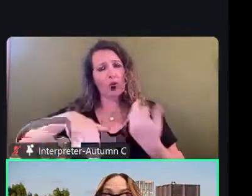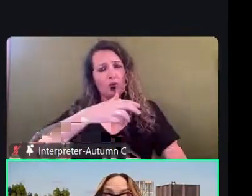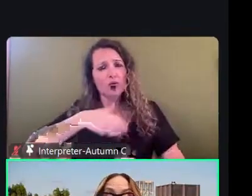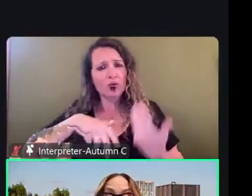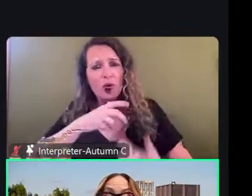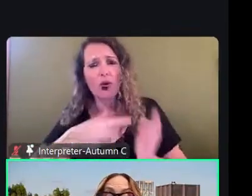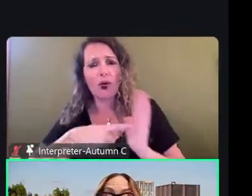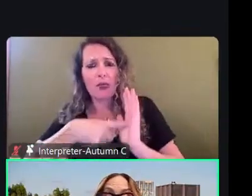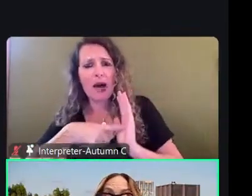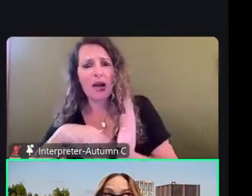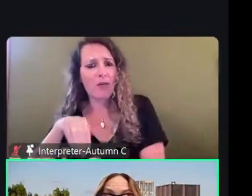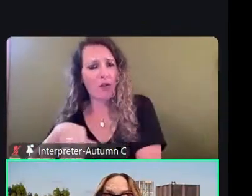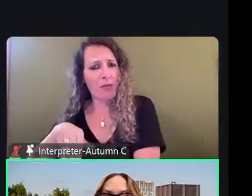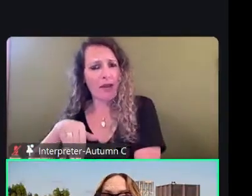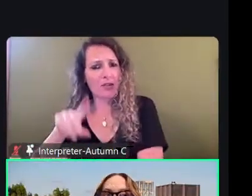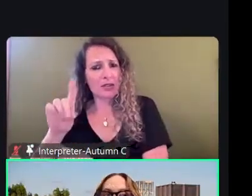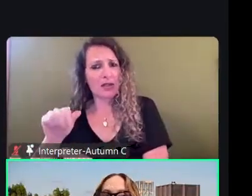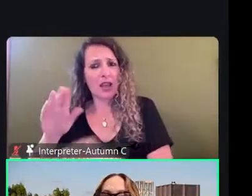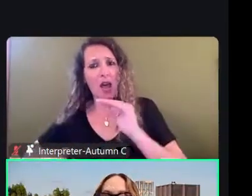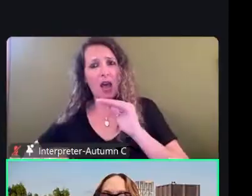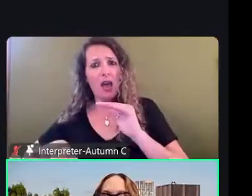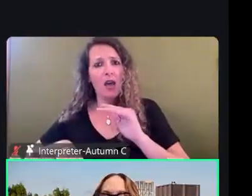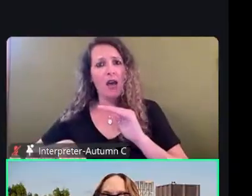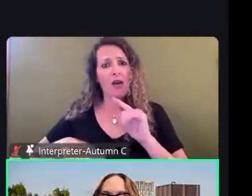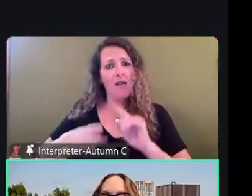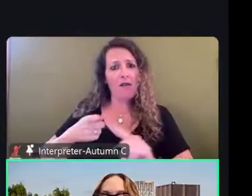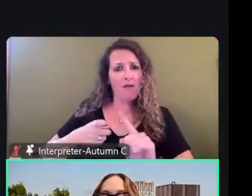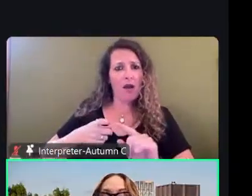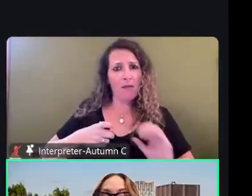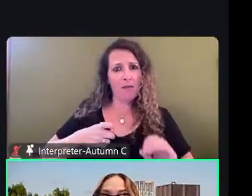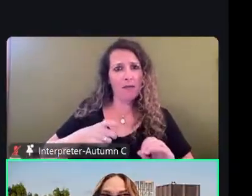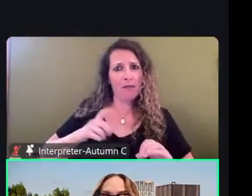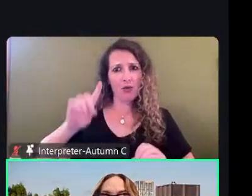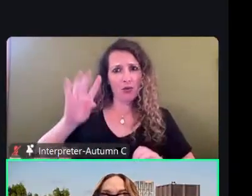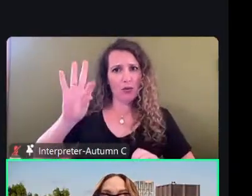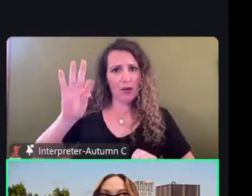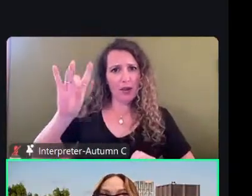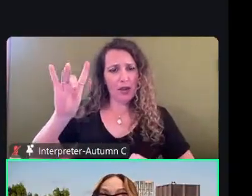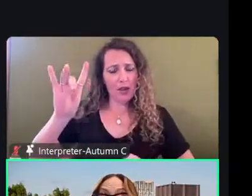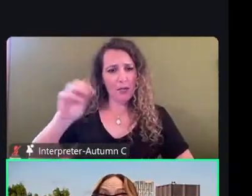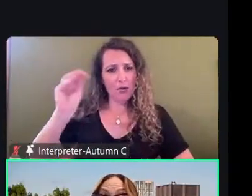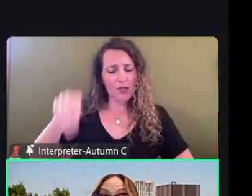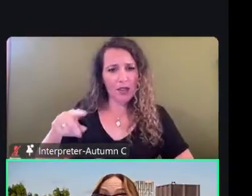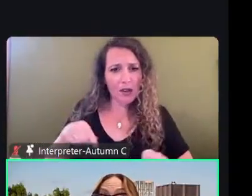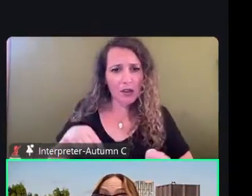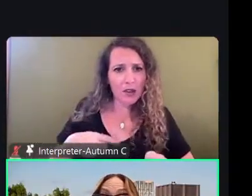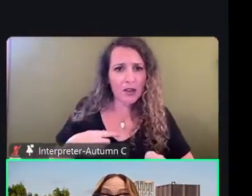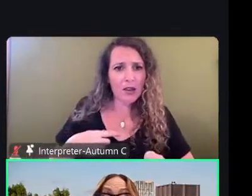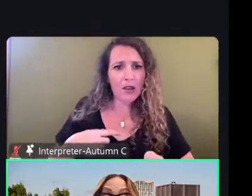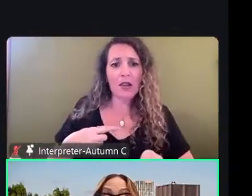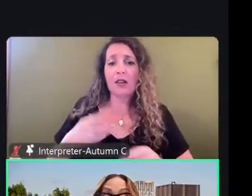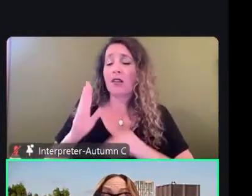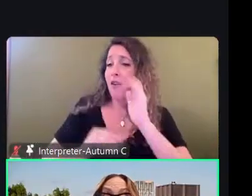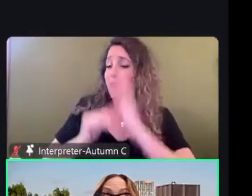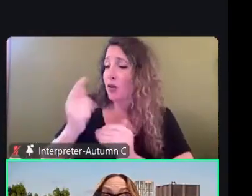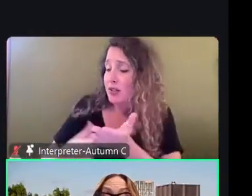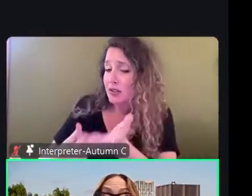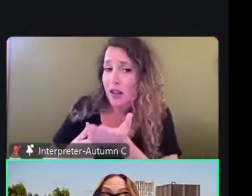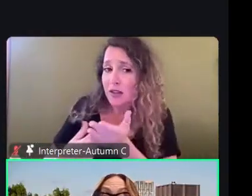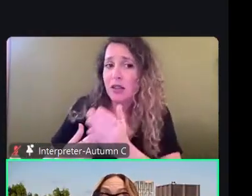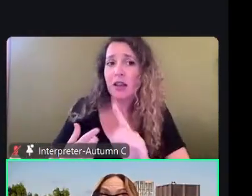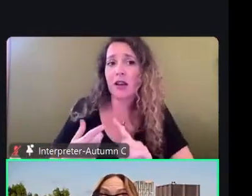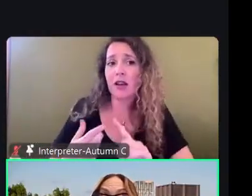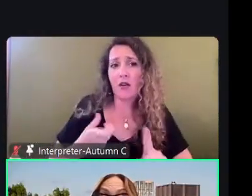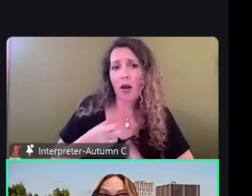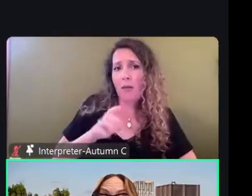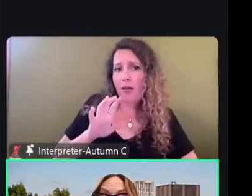shifted from about 25% all the way up to 98%. Similarly, with their comfort with discussing disability goes from 54%